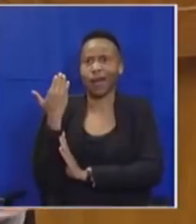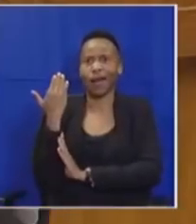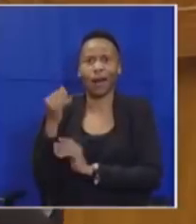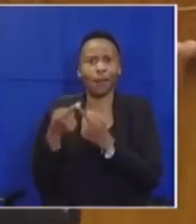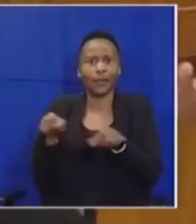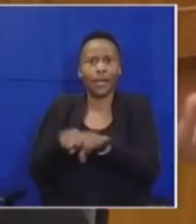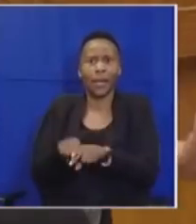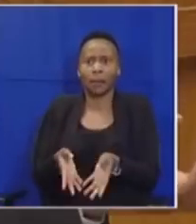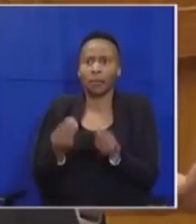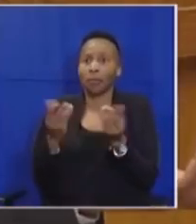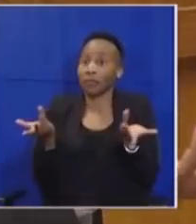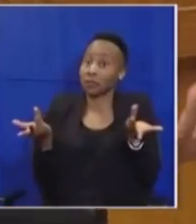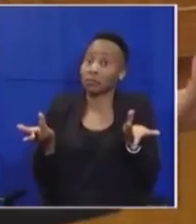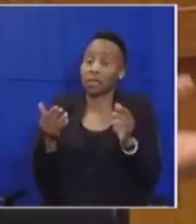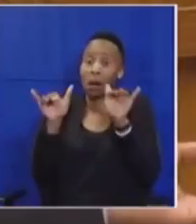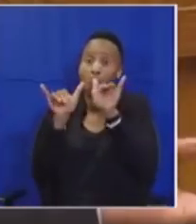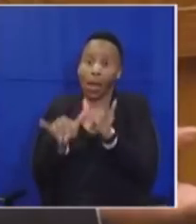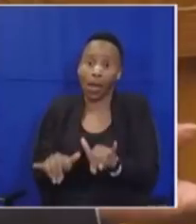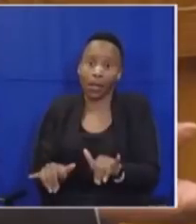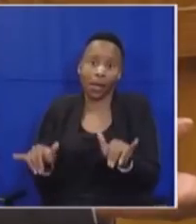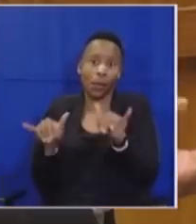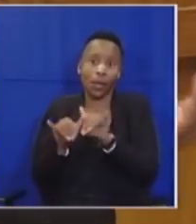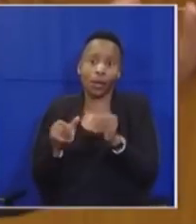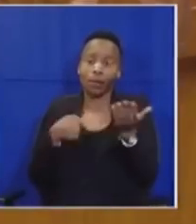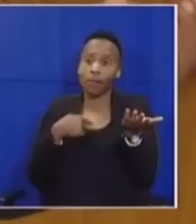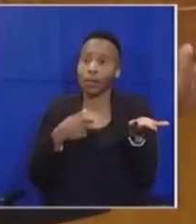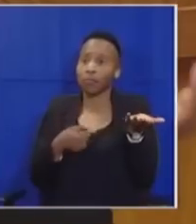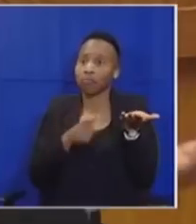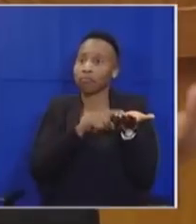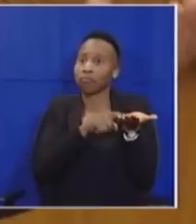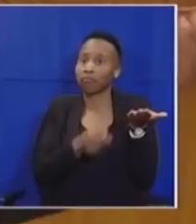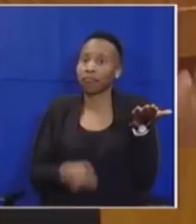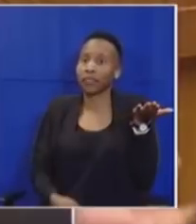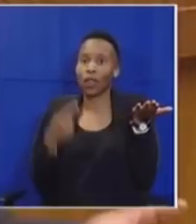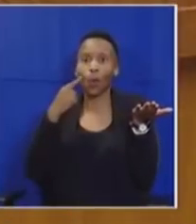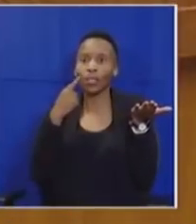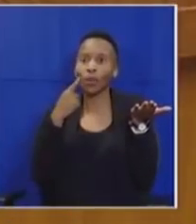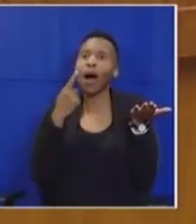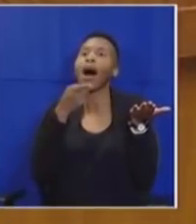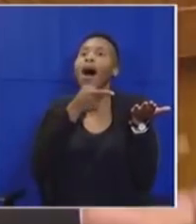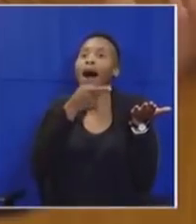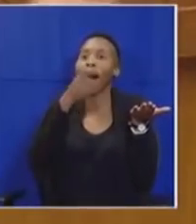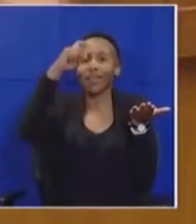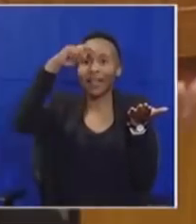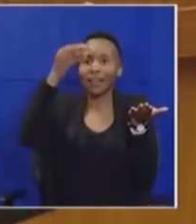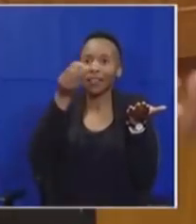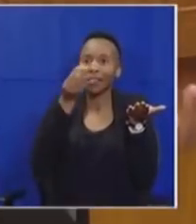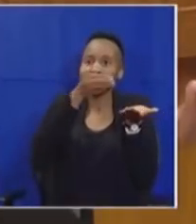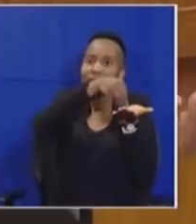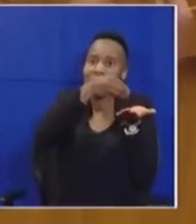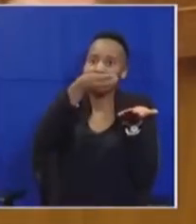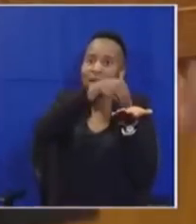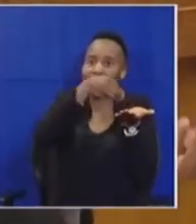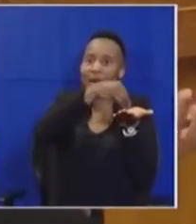So I've waited with an open hand for some pearls of wisdom from you, and I have